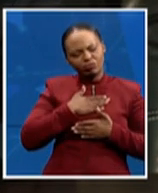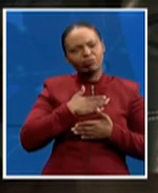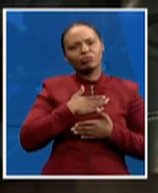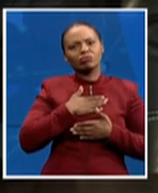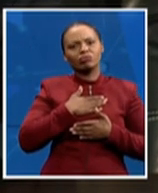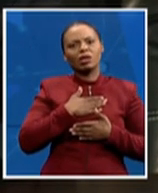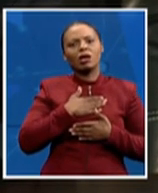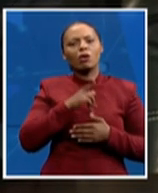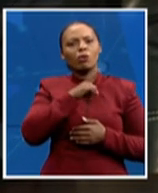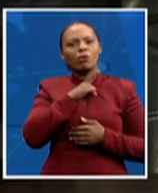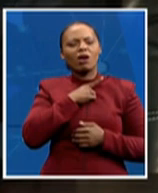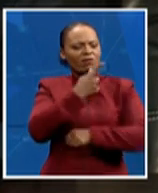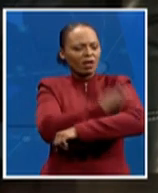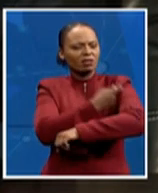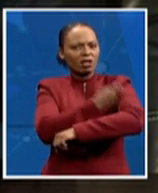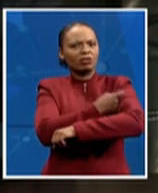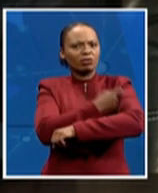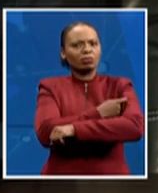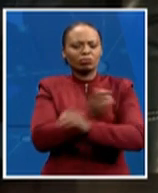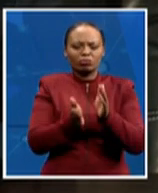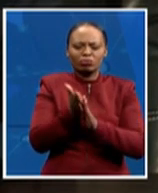province. From our